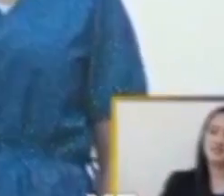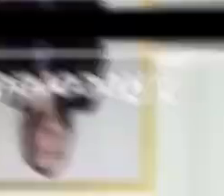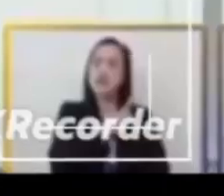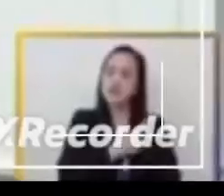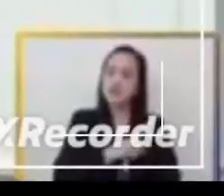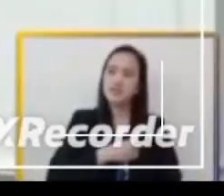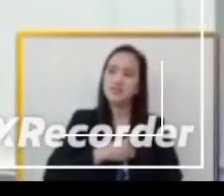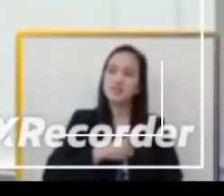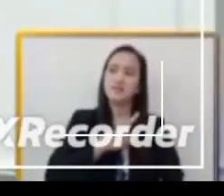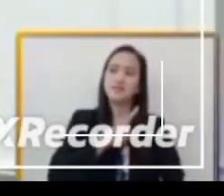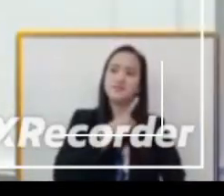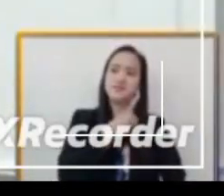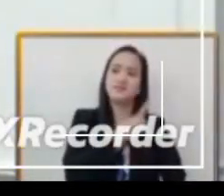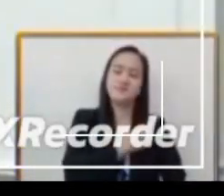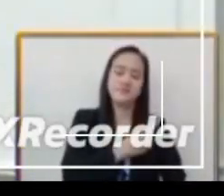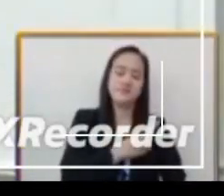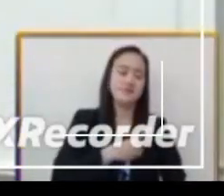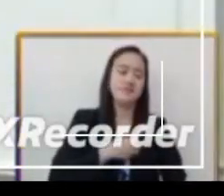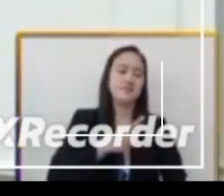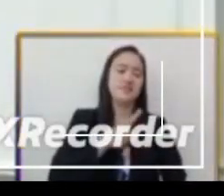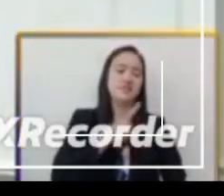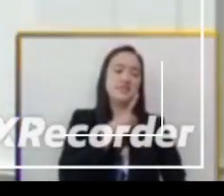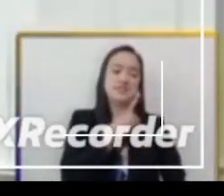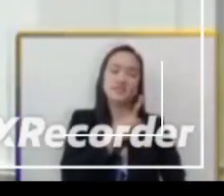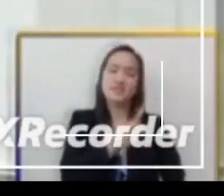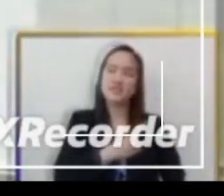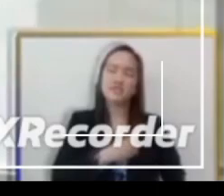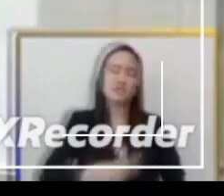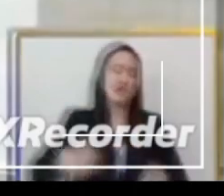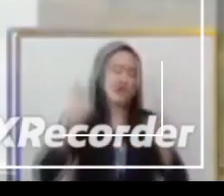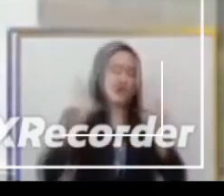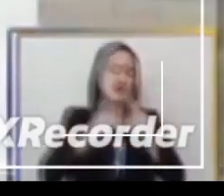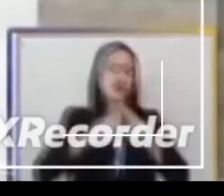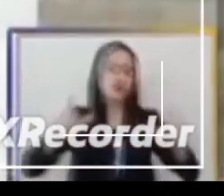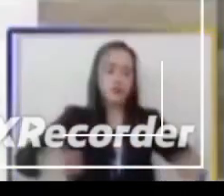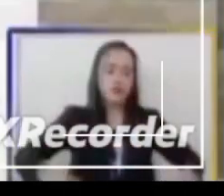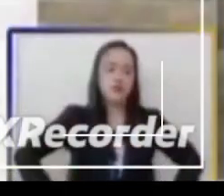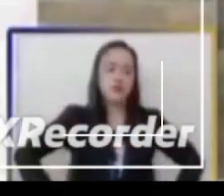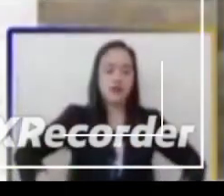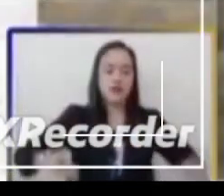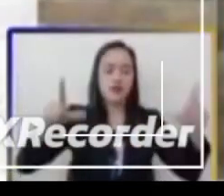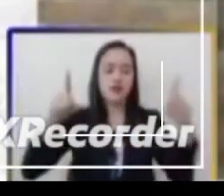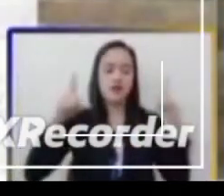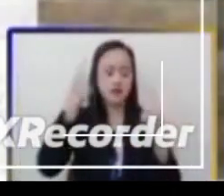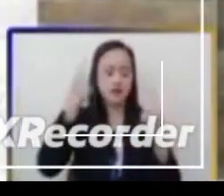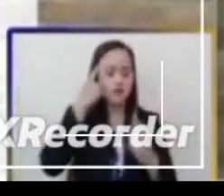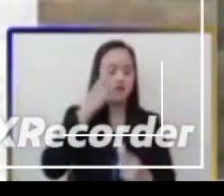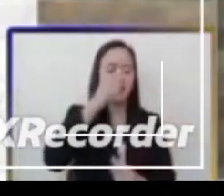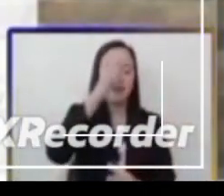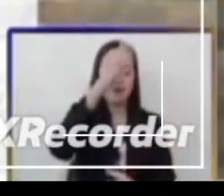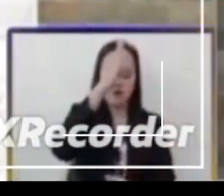Lord. I desire to live